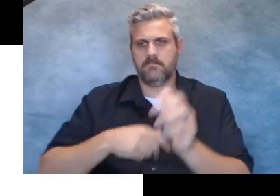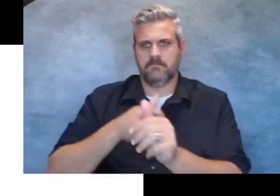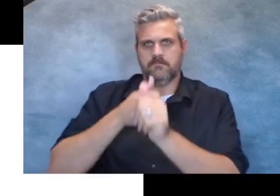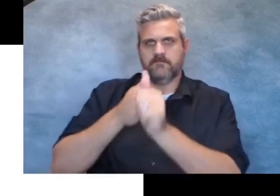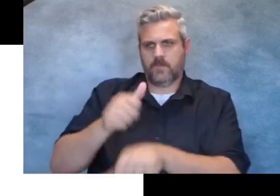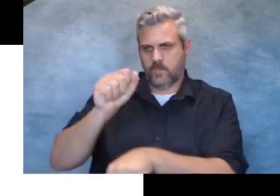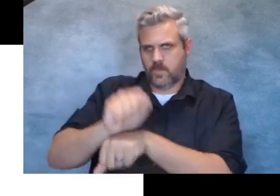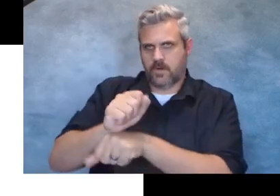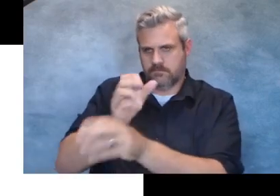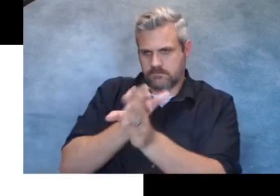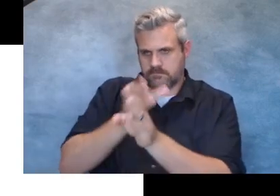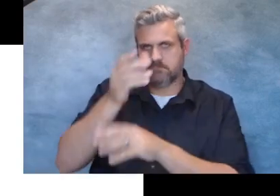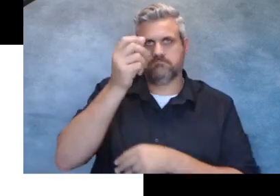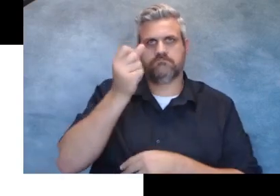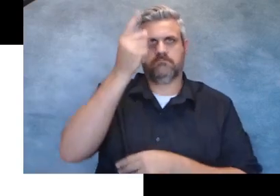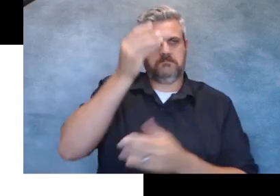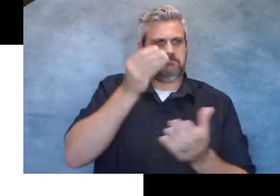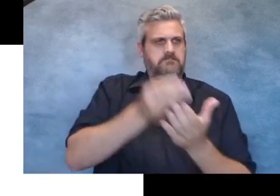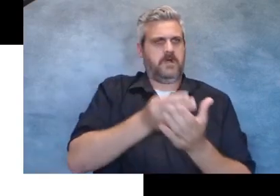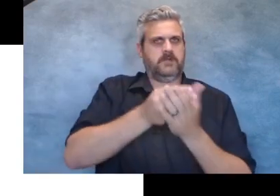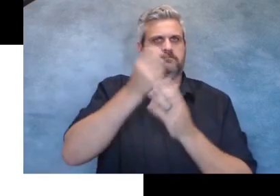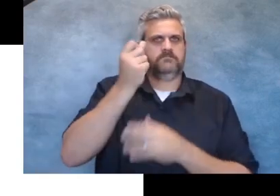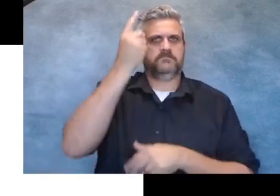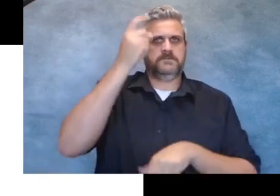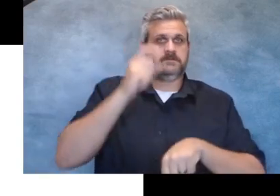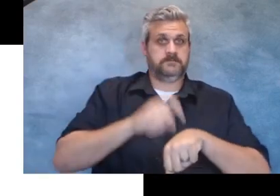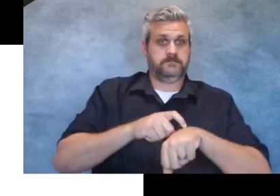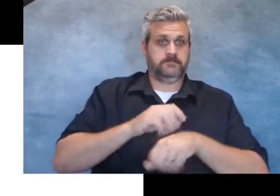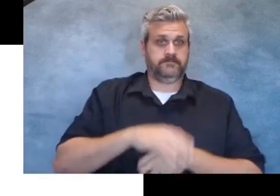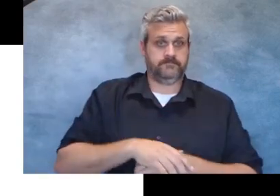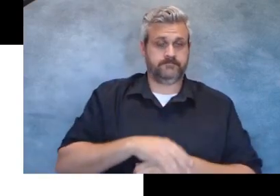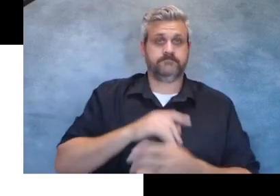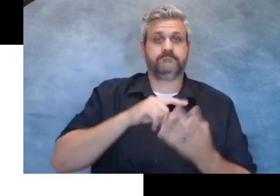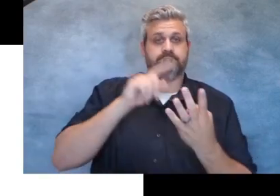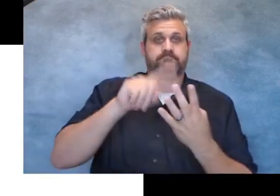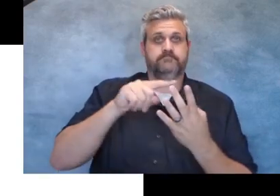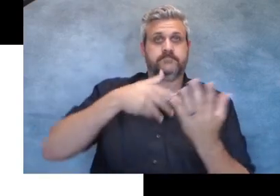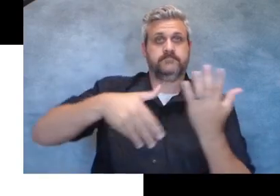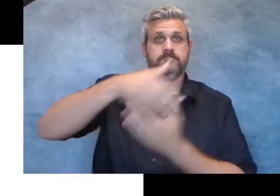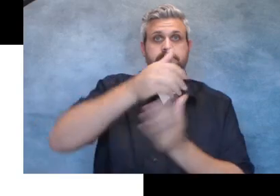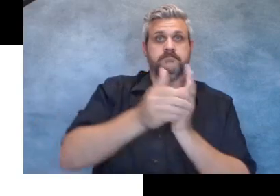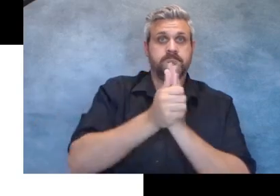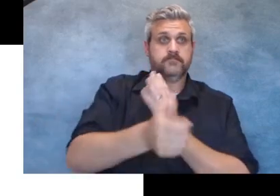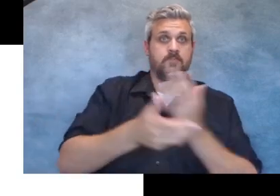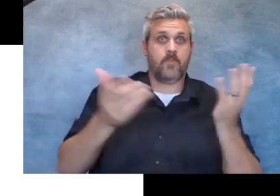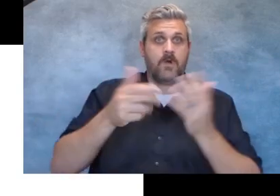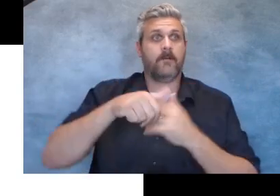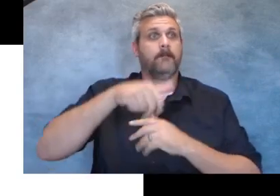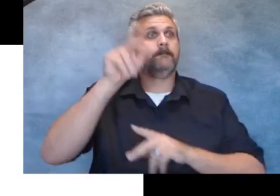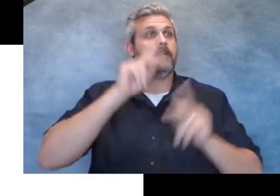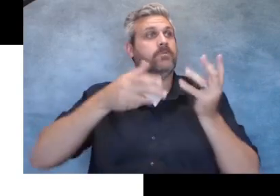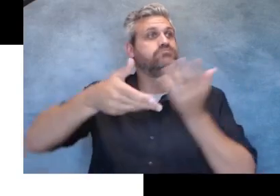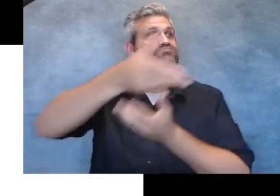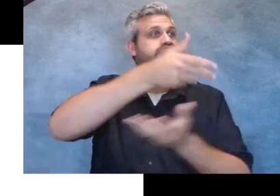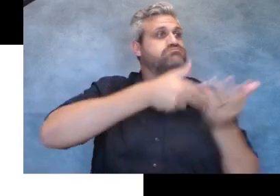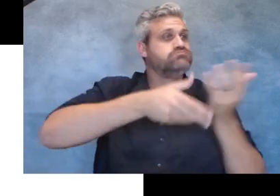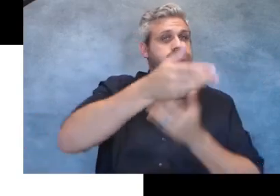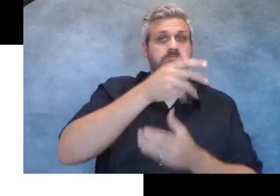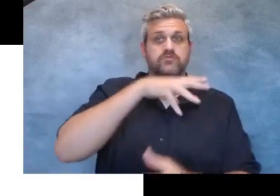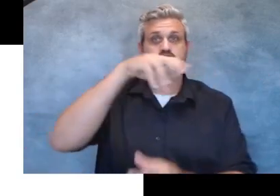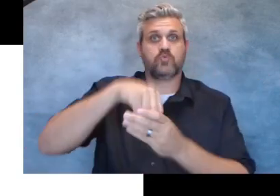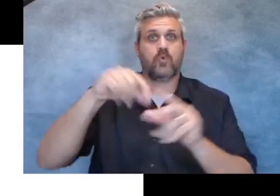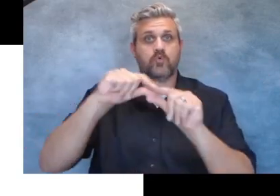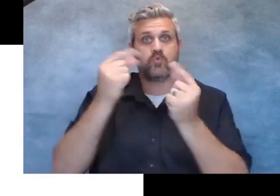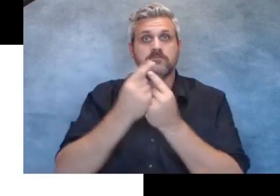on task, and the understanding of money and time. Social skills includes things like interacting with others, working well in a